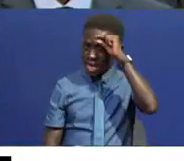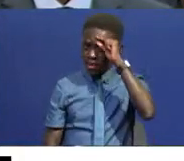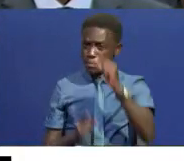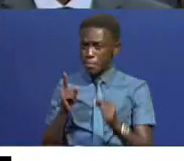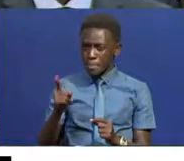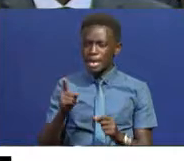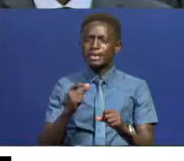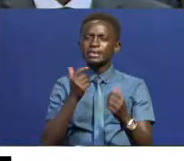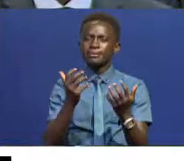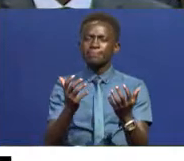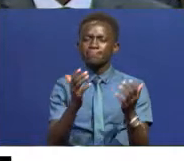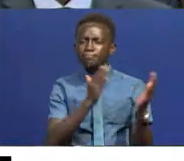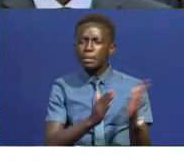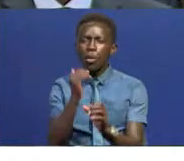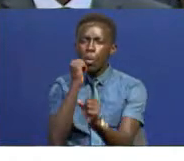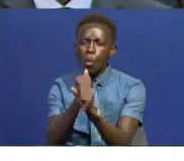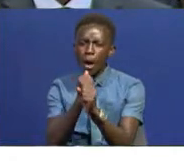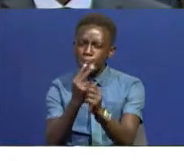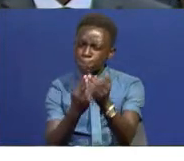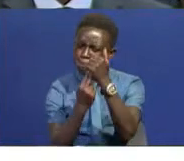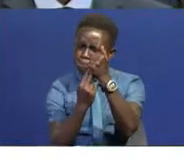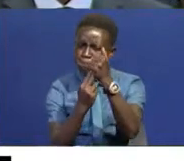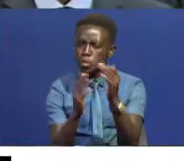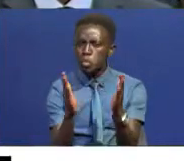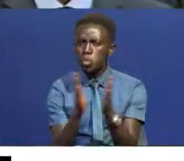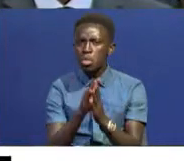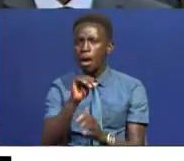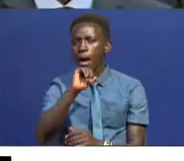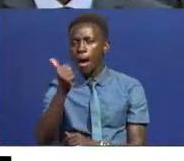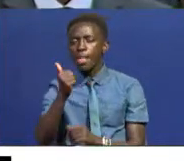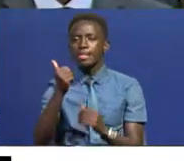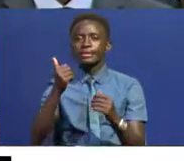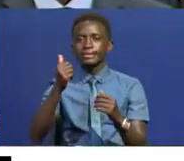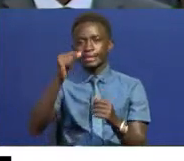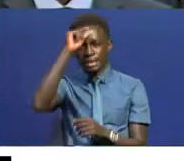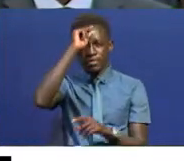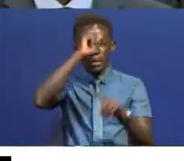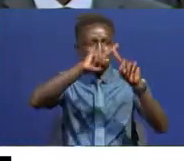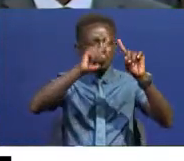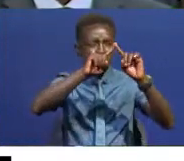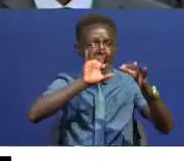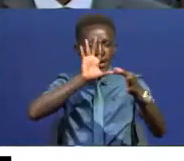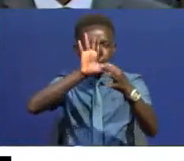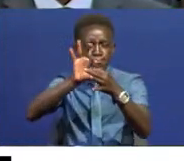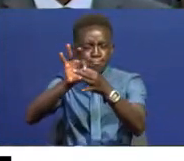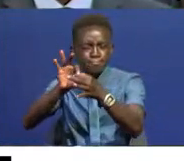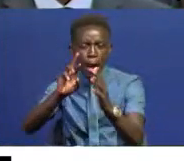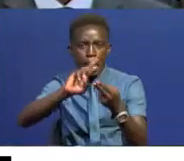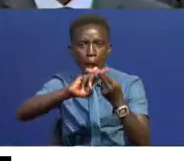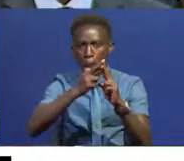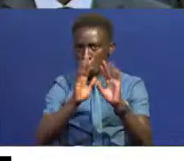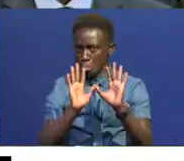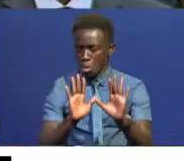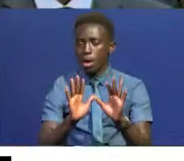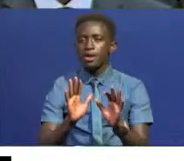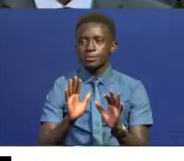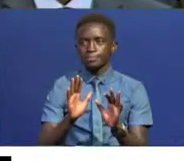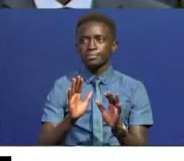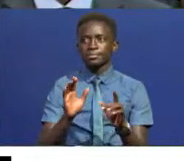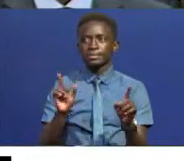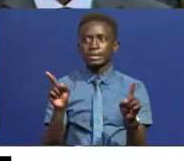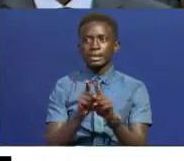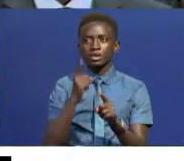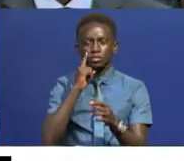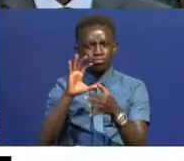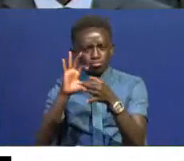in partnership under the aegis of the Intergovernmental Relations Technical Committee in conjunction with SRC and the Council